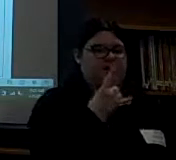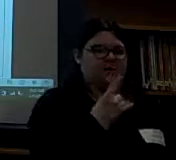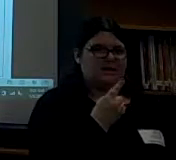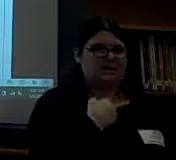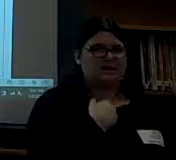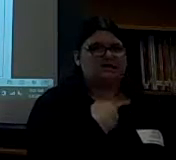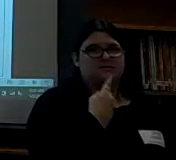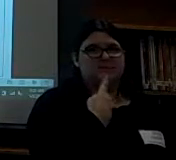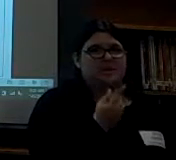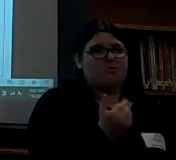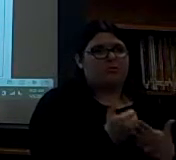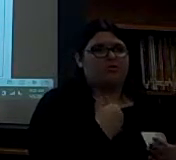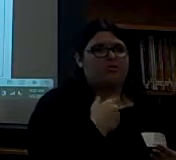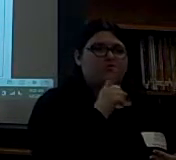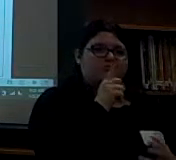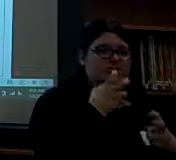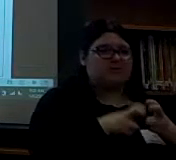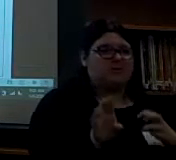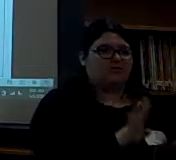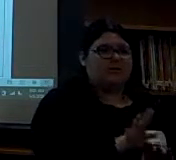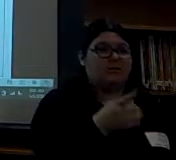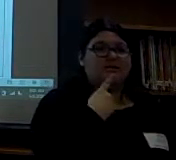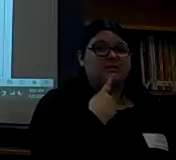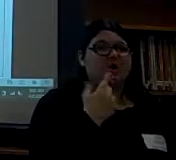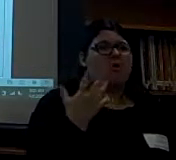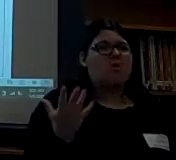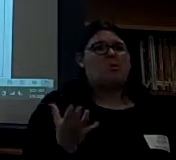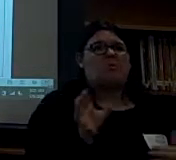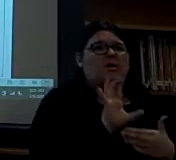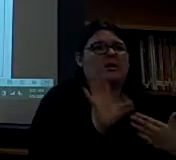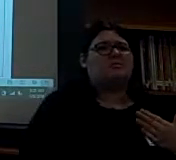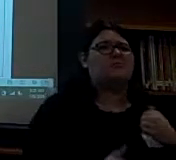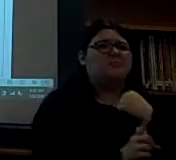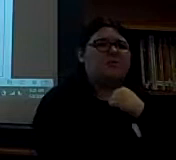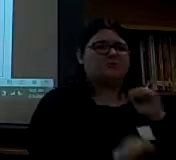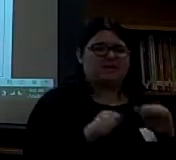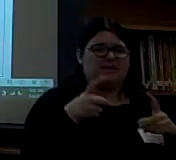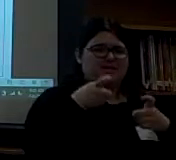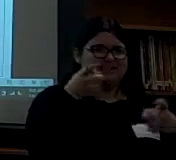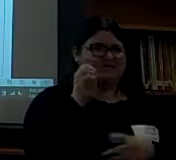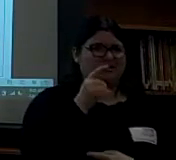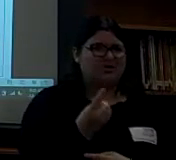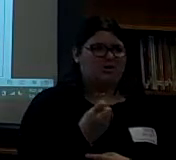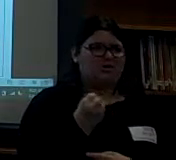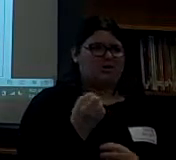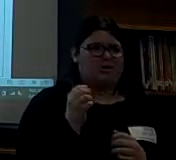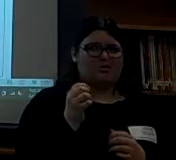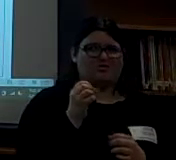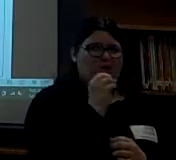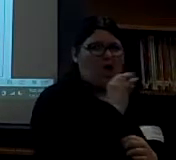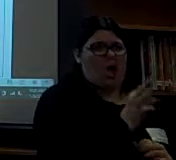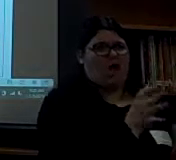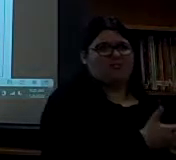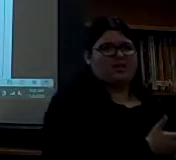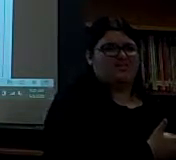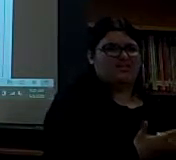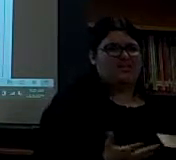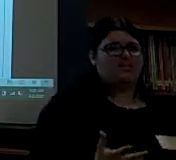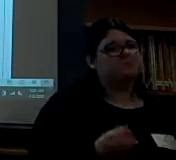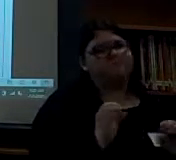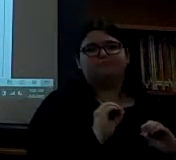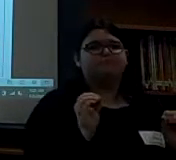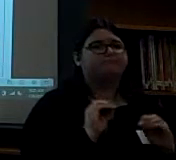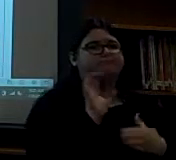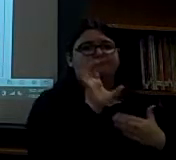before, I dealt with a lot of really tough behaviors, and they'd say, what consequence or punishment can I give my child to get them off of the electronics? There is